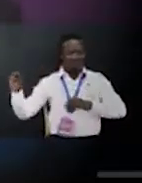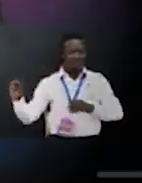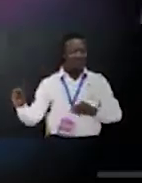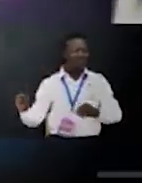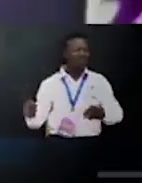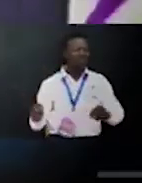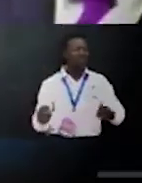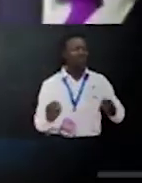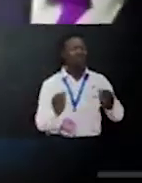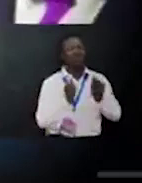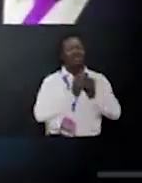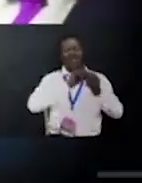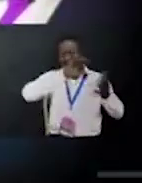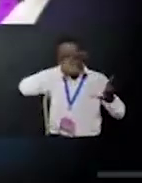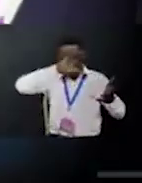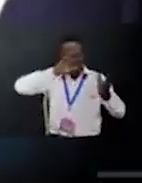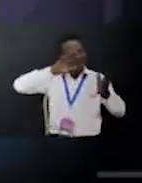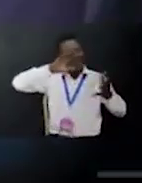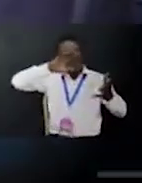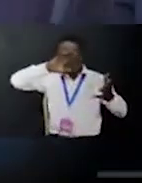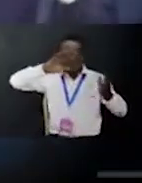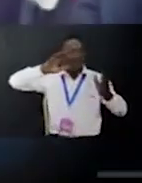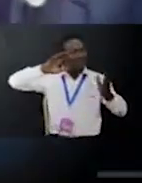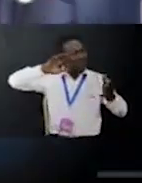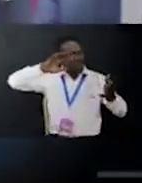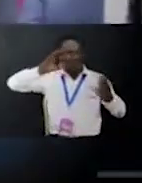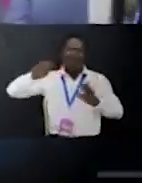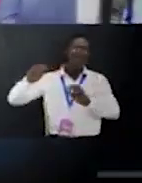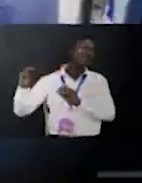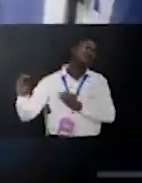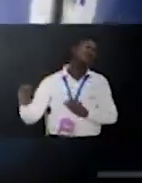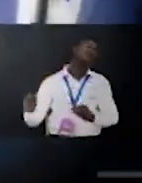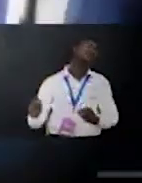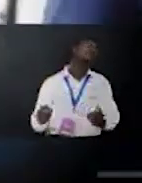cloud, ooh, with the